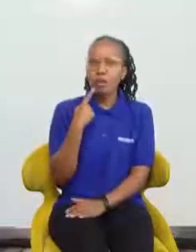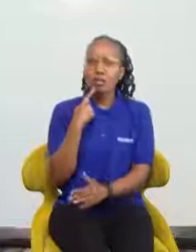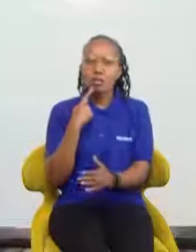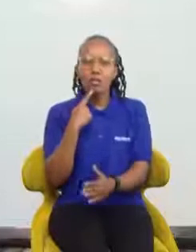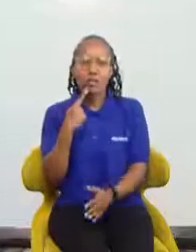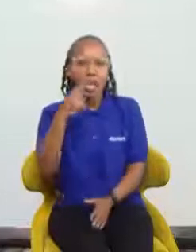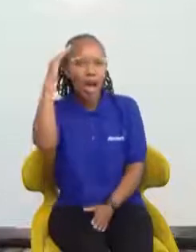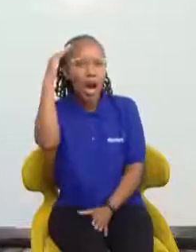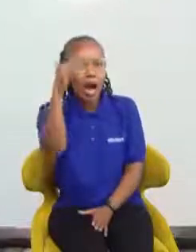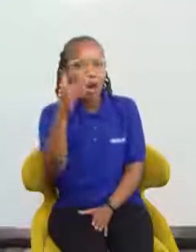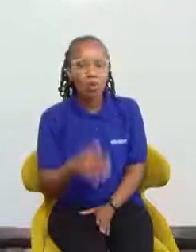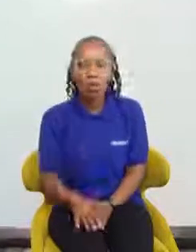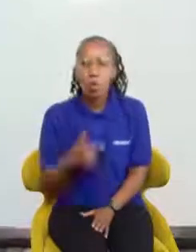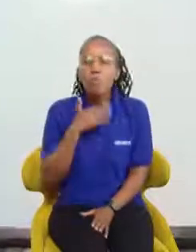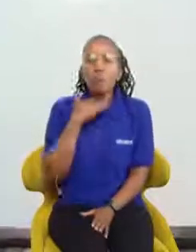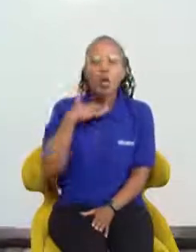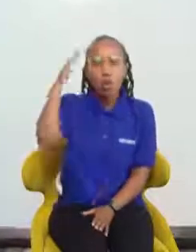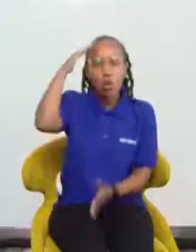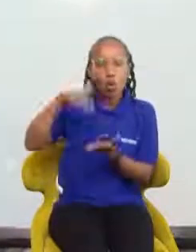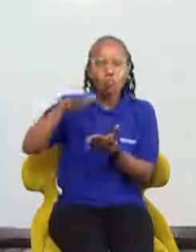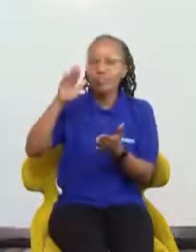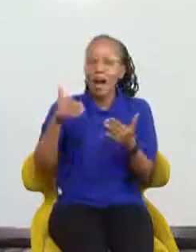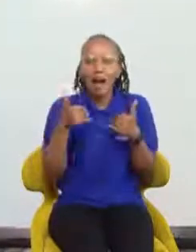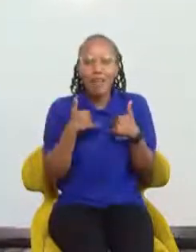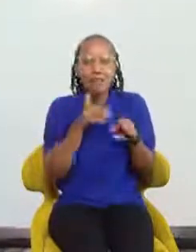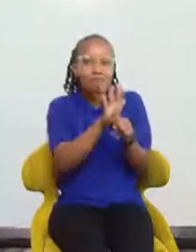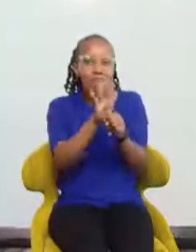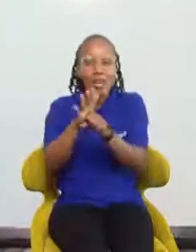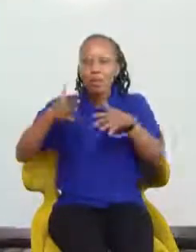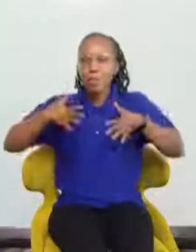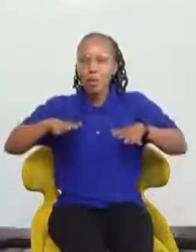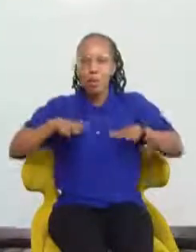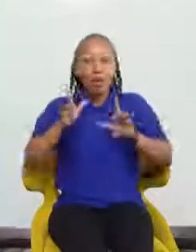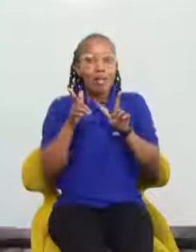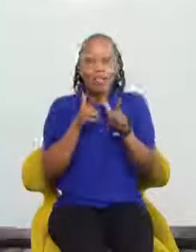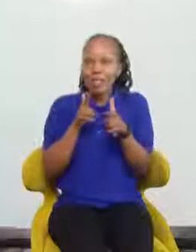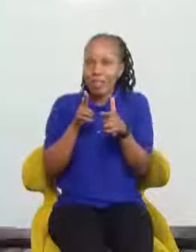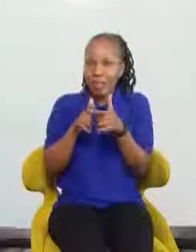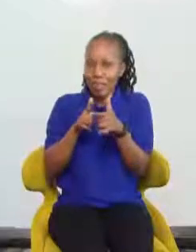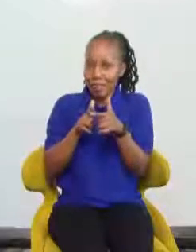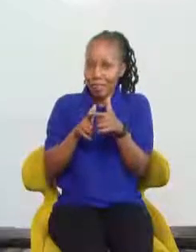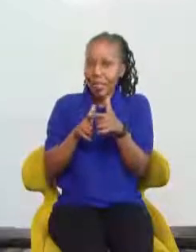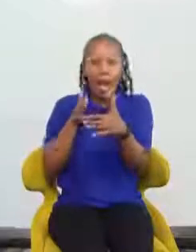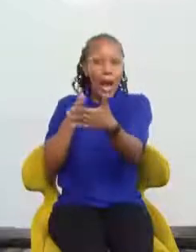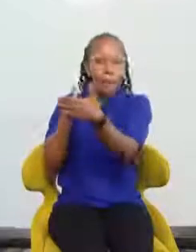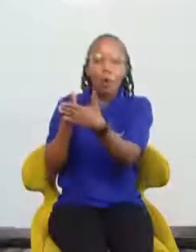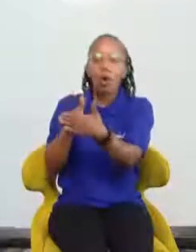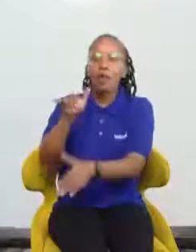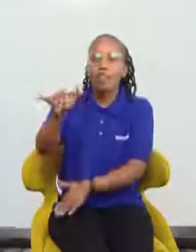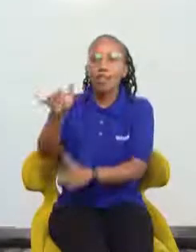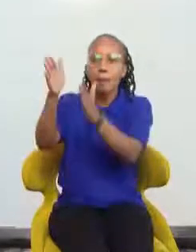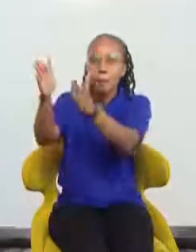hi, I want to know you. I've met people like such, and I'm forced to block that person, sending